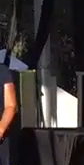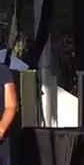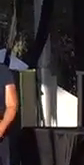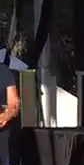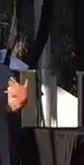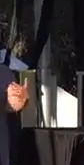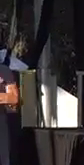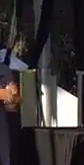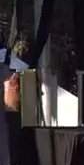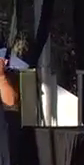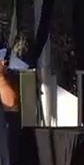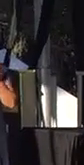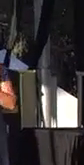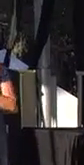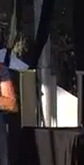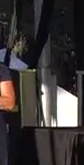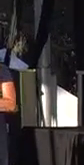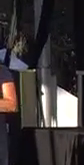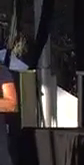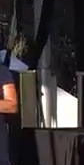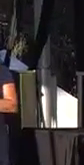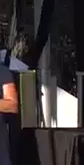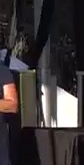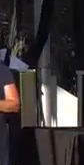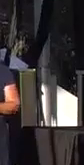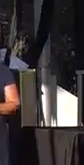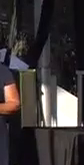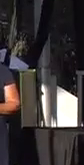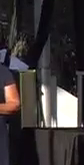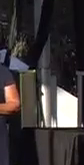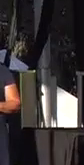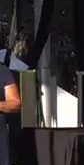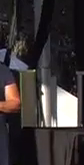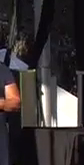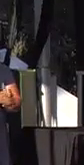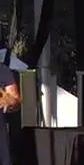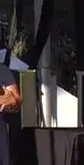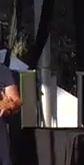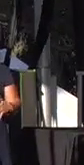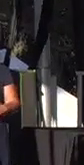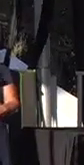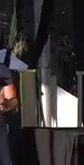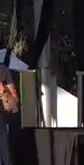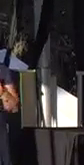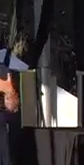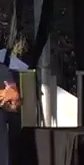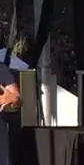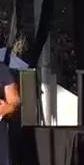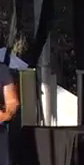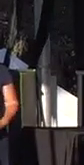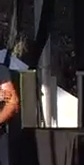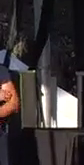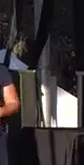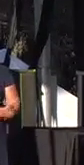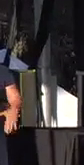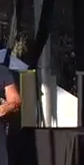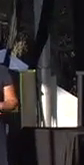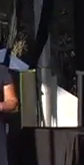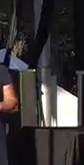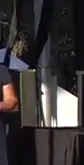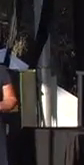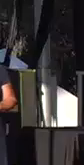Big round of applause for Reverend Harris's and very, very true words, very real words.